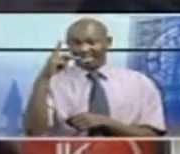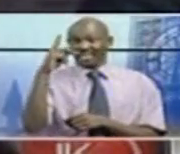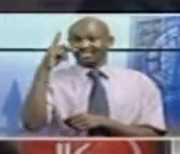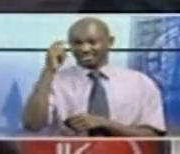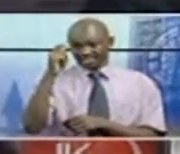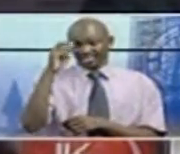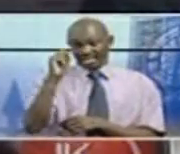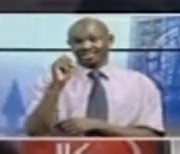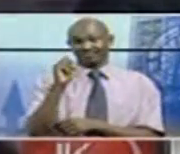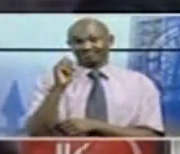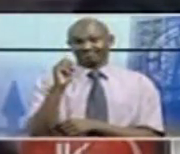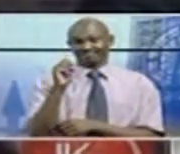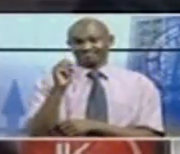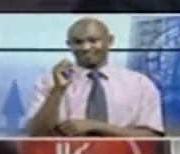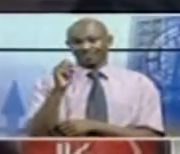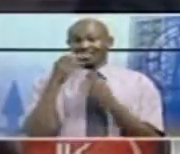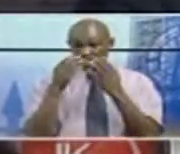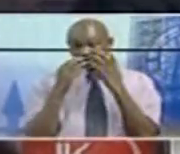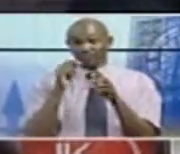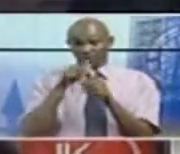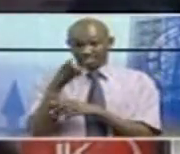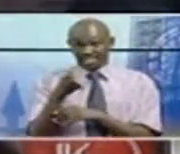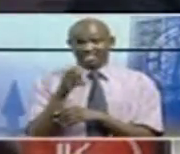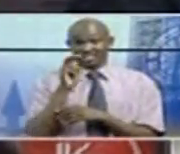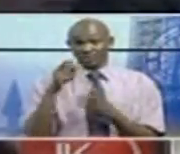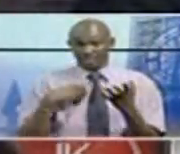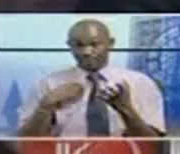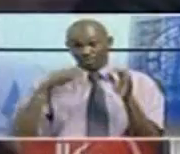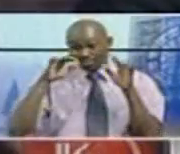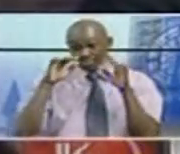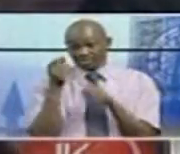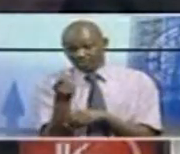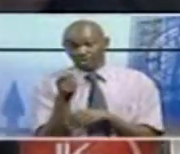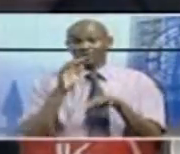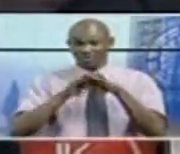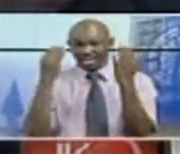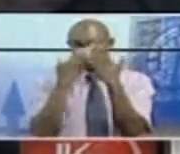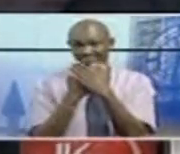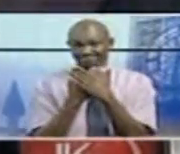network, KTN. Thanks so much for joining us, even as it drizzles. Good night.